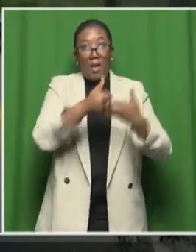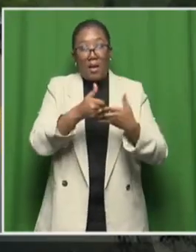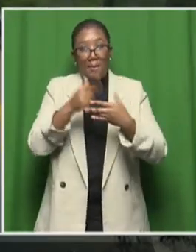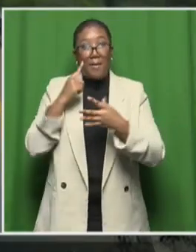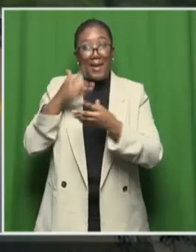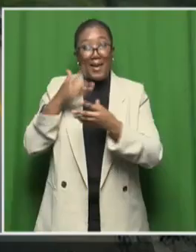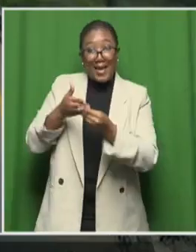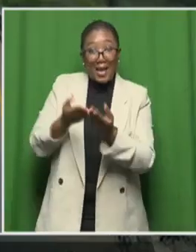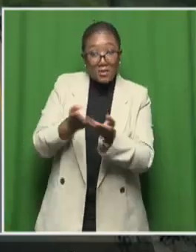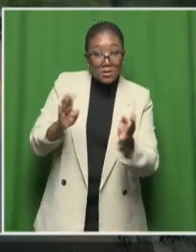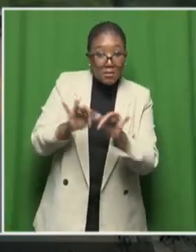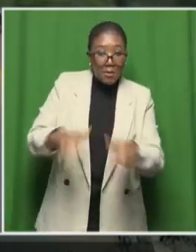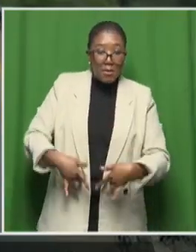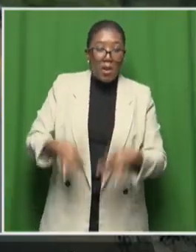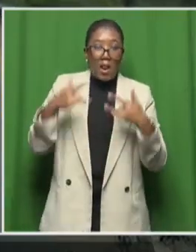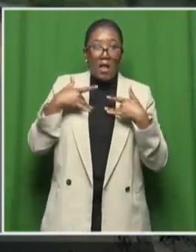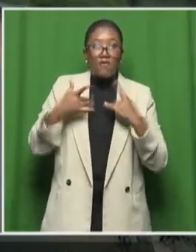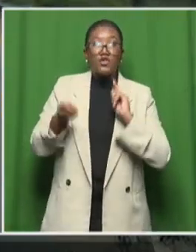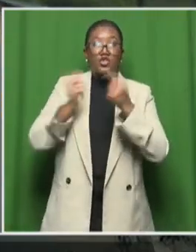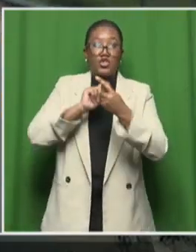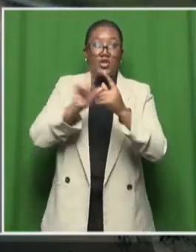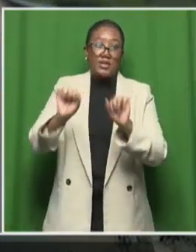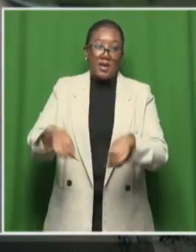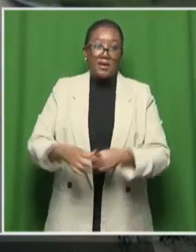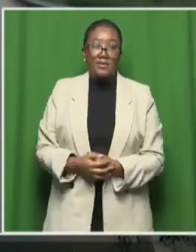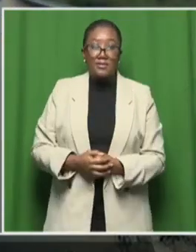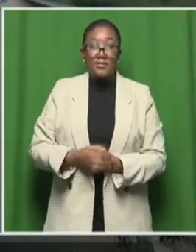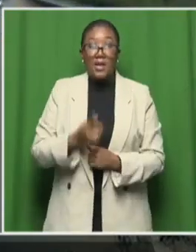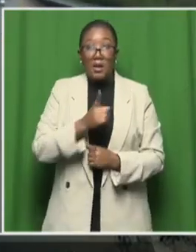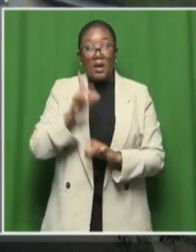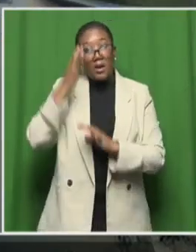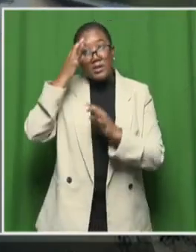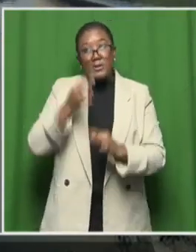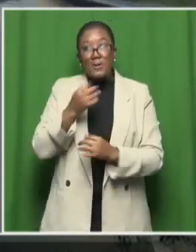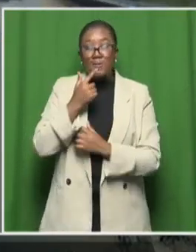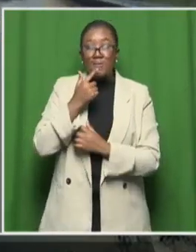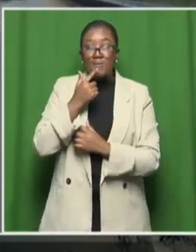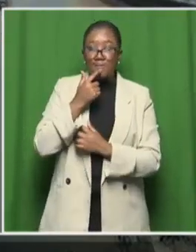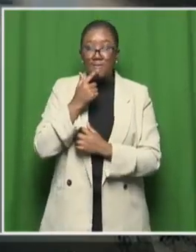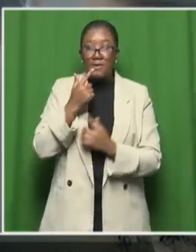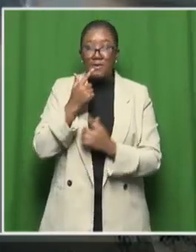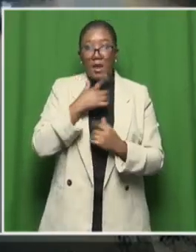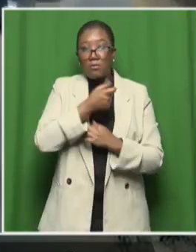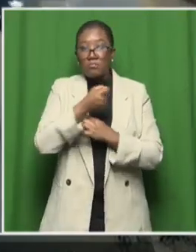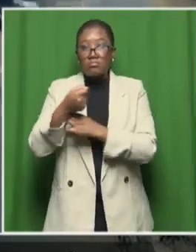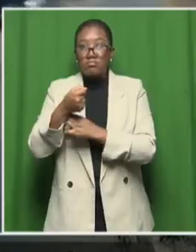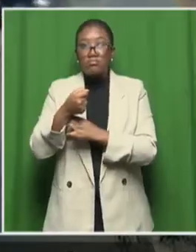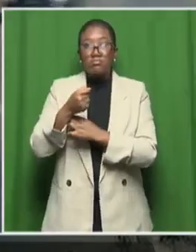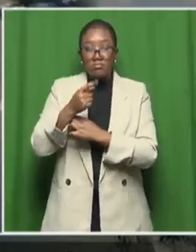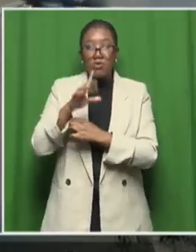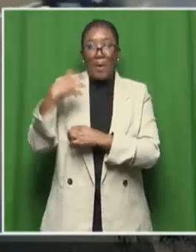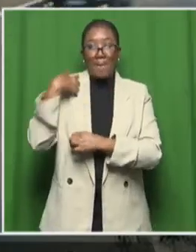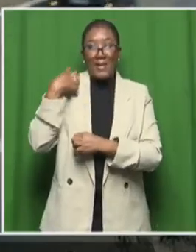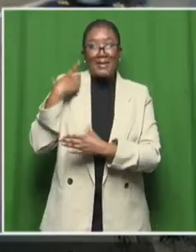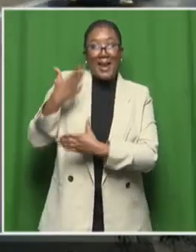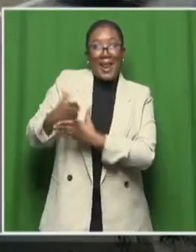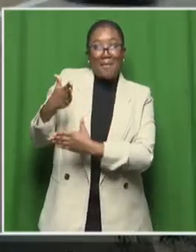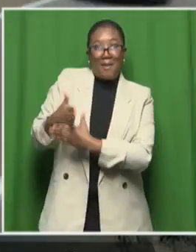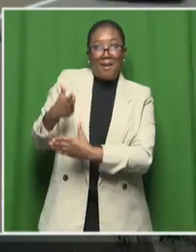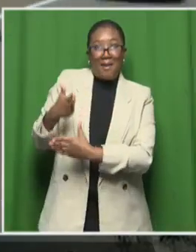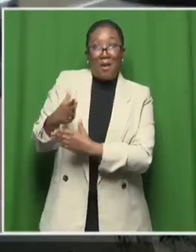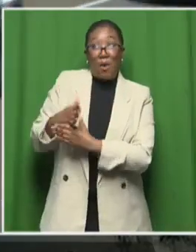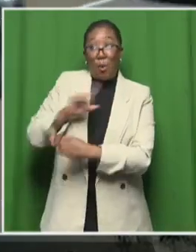of ordinary people. And they decide that he becomes a minister of labor, because labor was quite